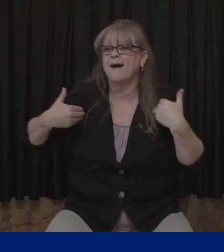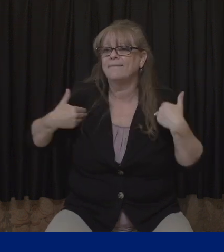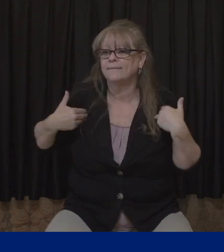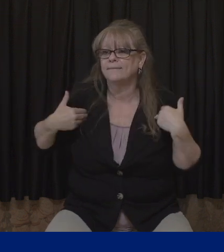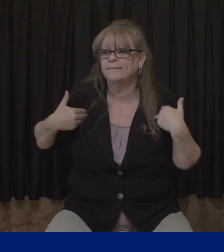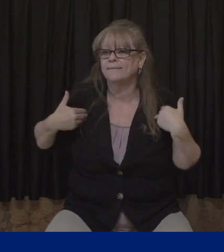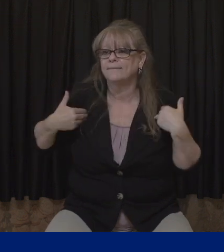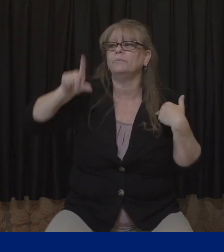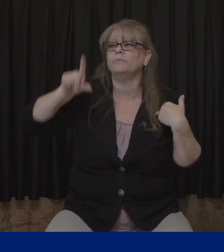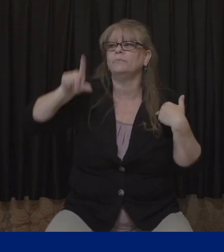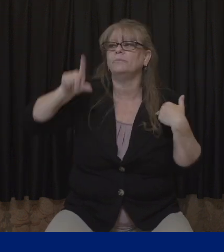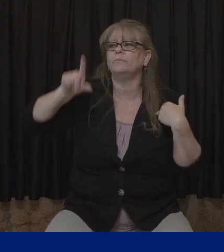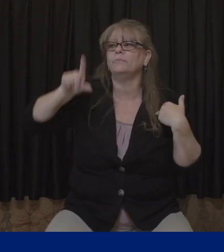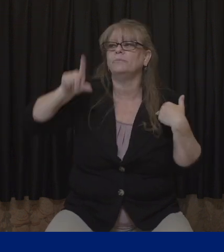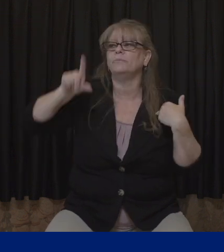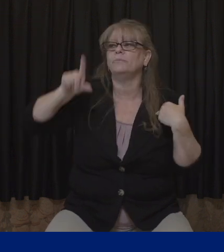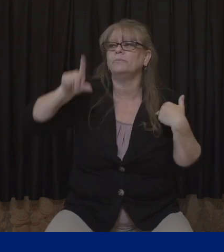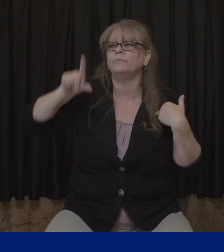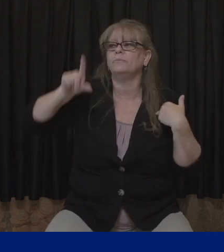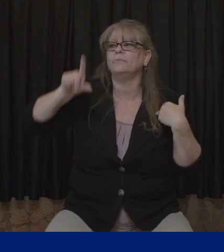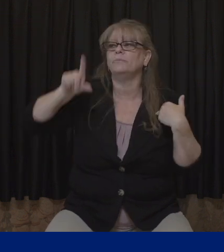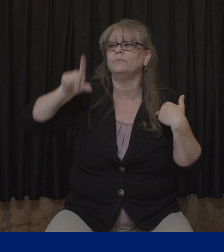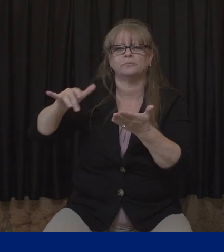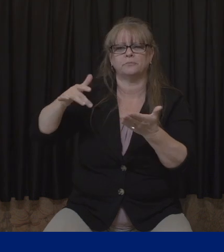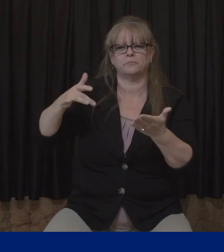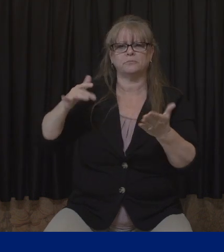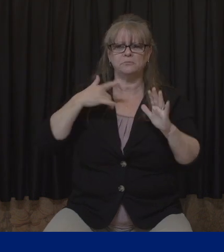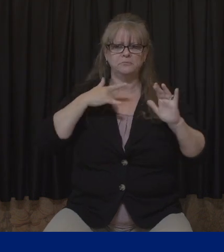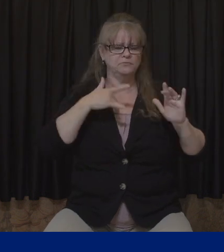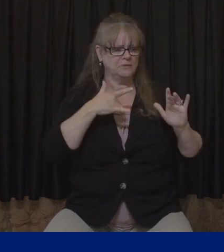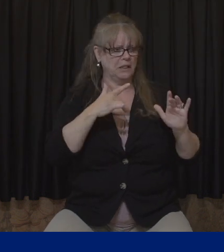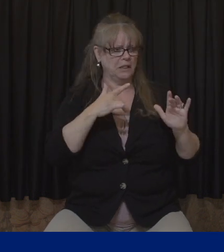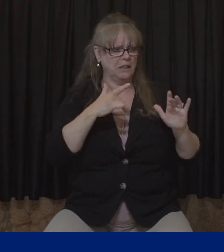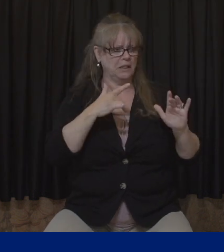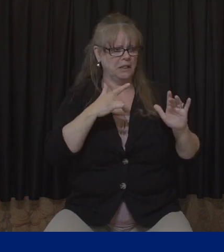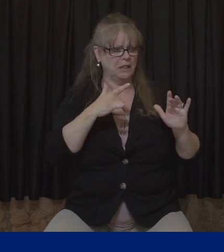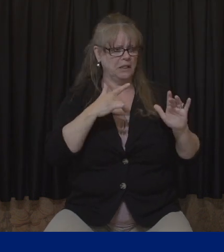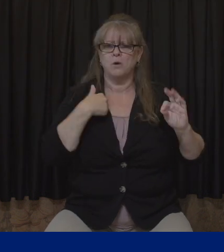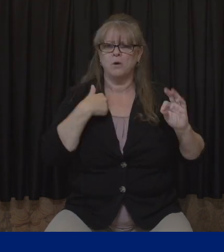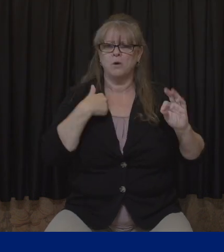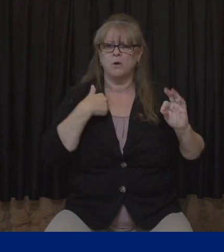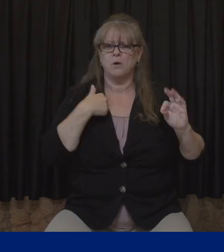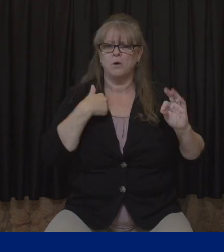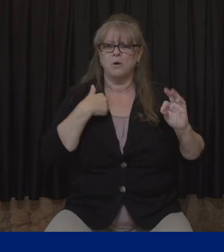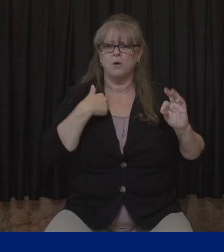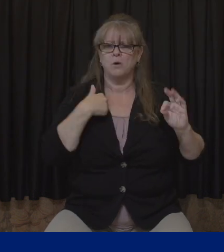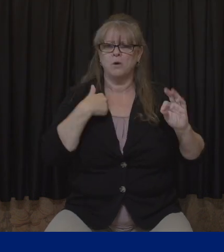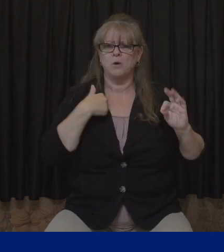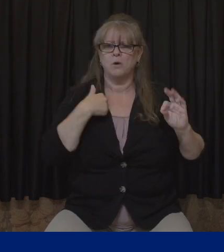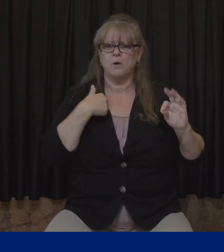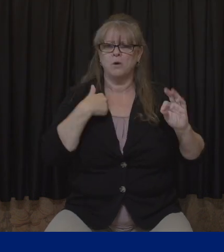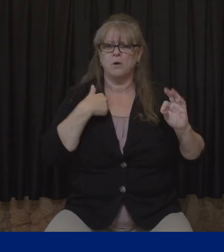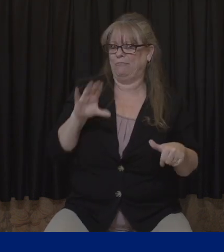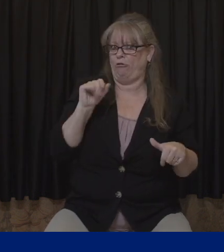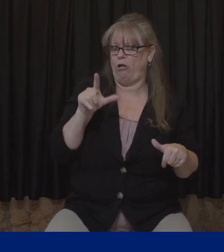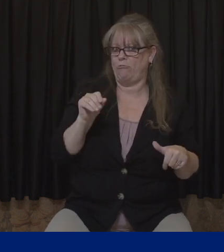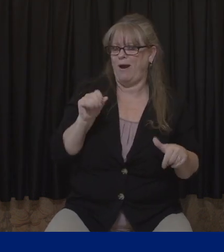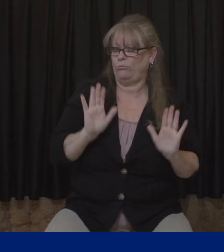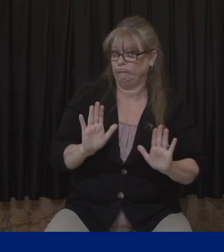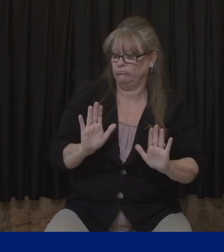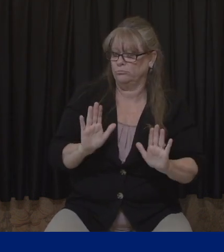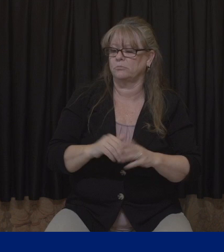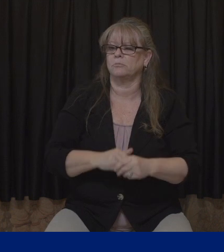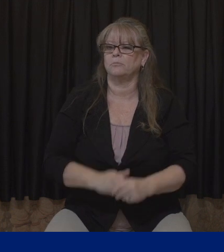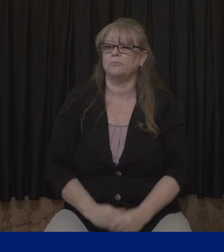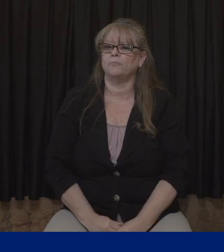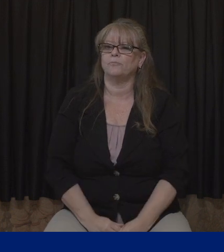to the ventilator supply. And we've successfully bought time to obtain supplies, to grow testing capacity, and we're going to provide a